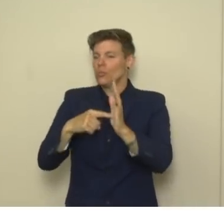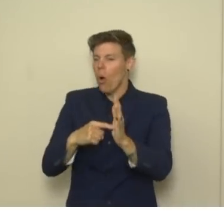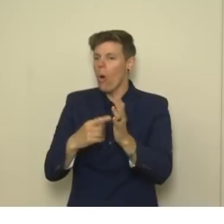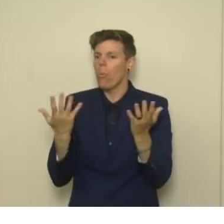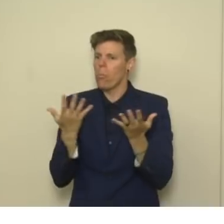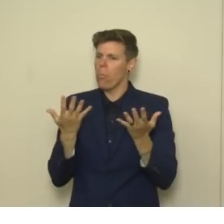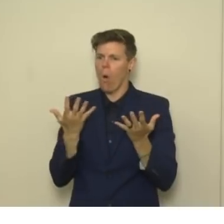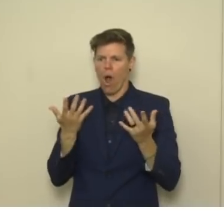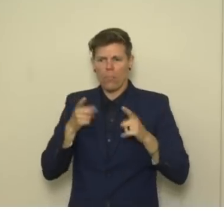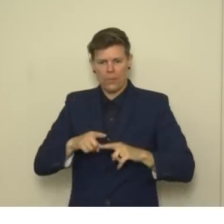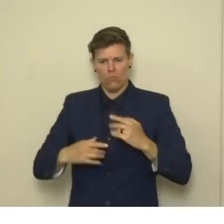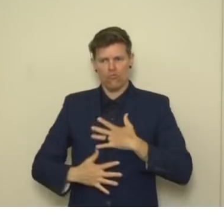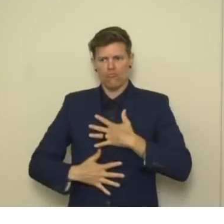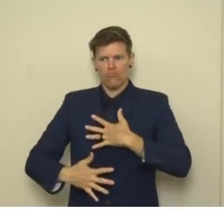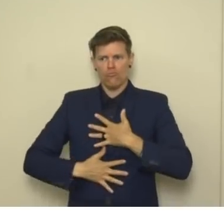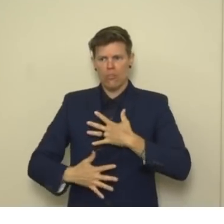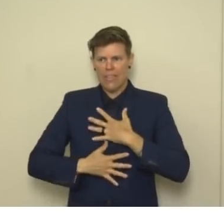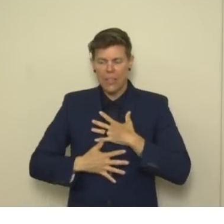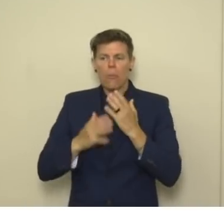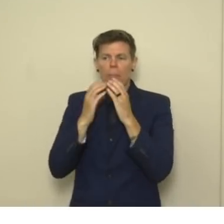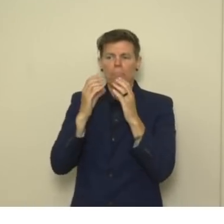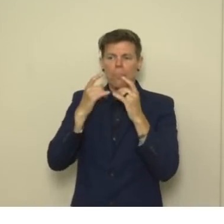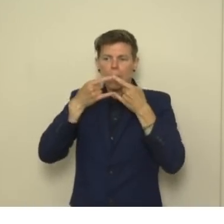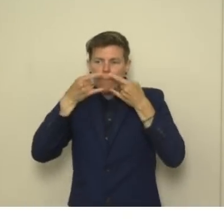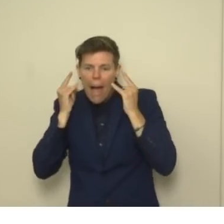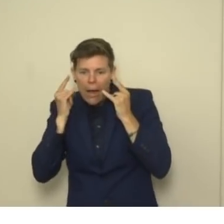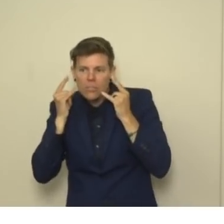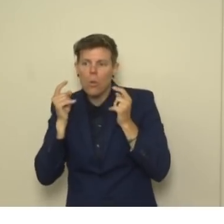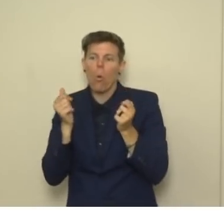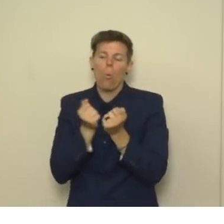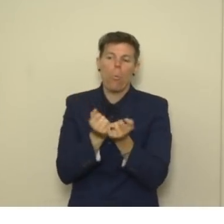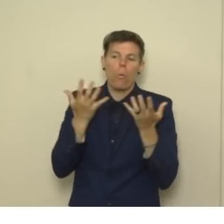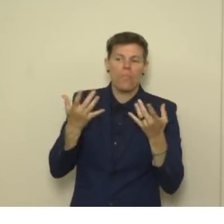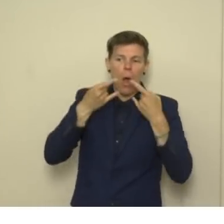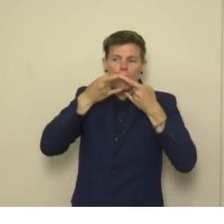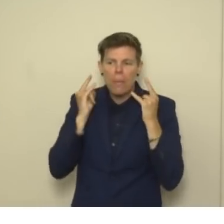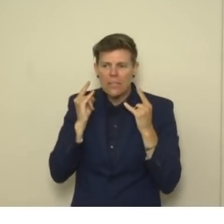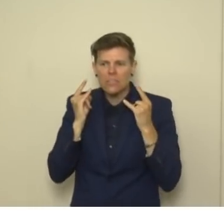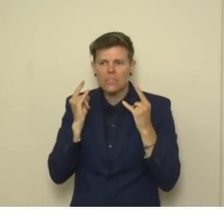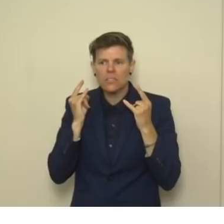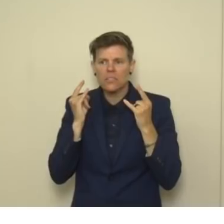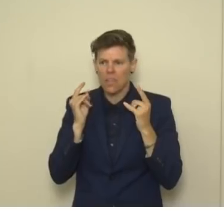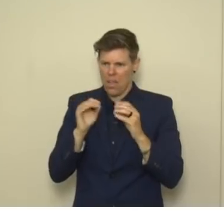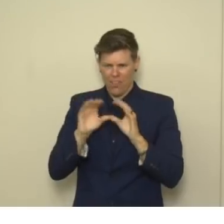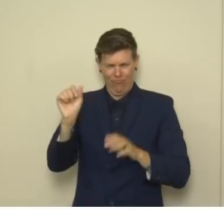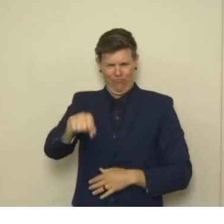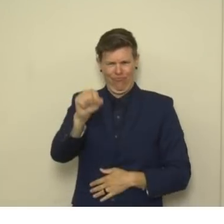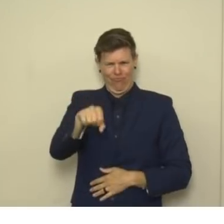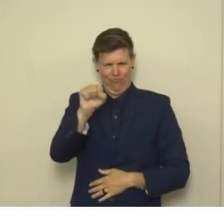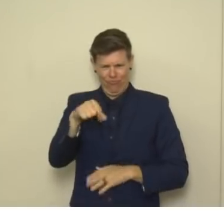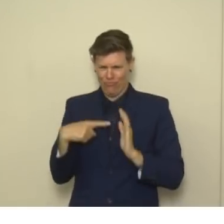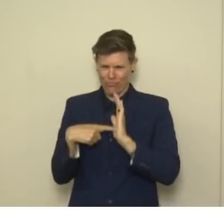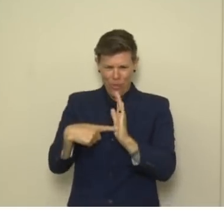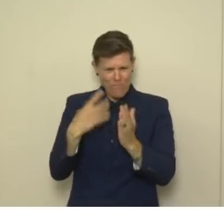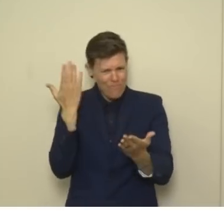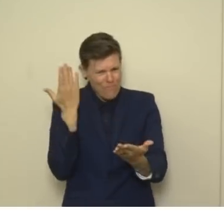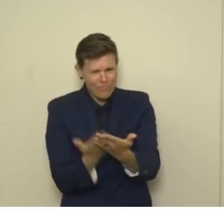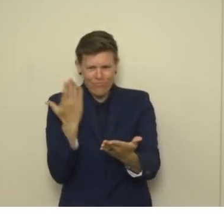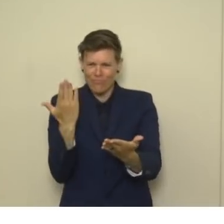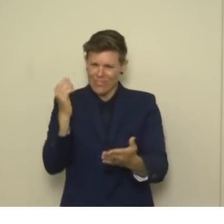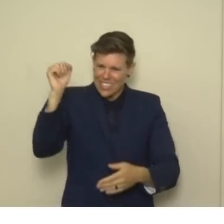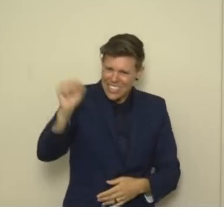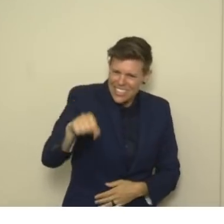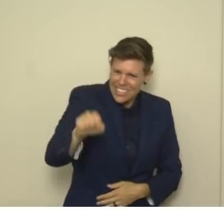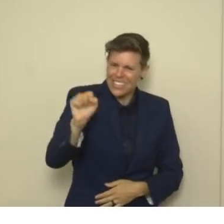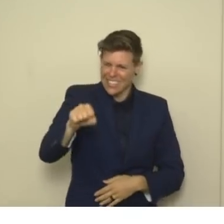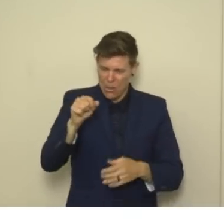with and without a mask. It's just fascinating. There's no question, though, that they work and they do reduce the transmission of COVID. And one of